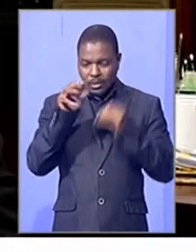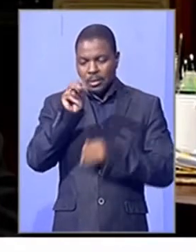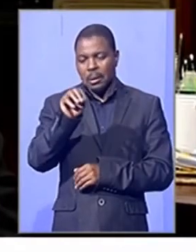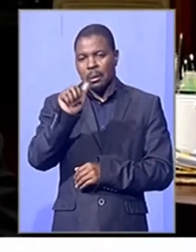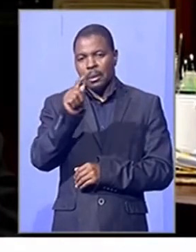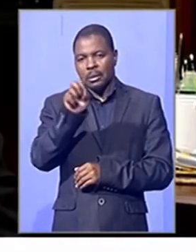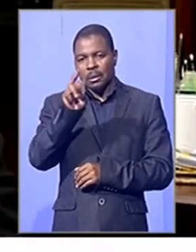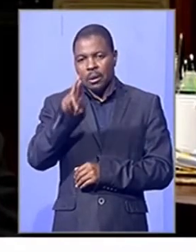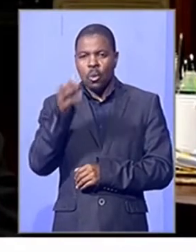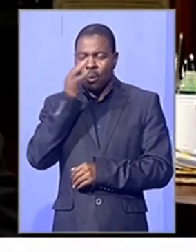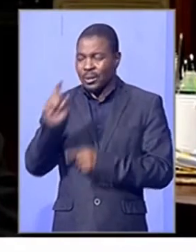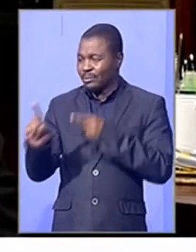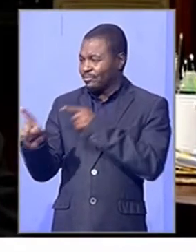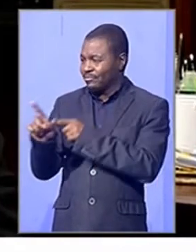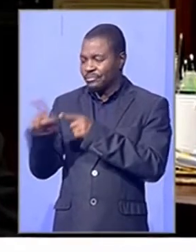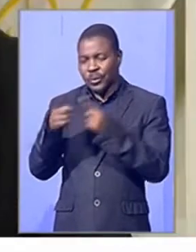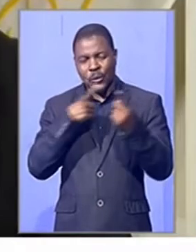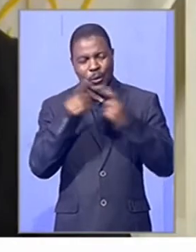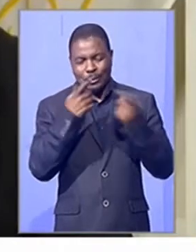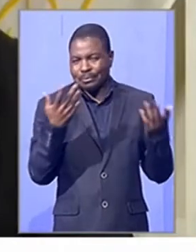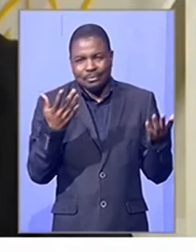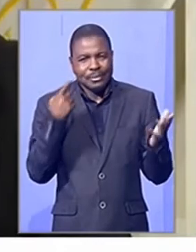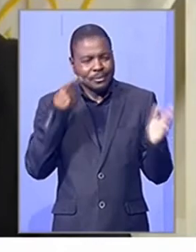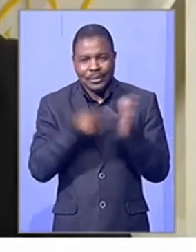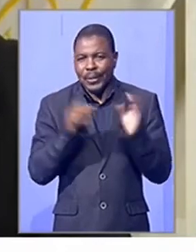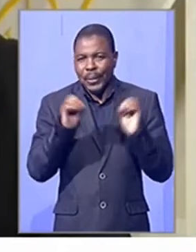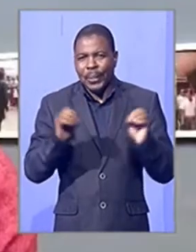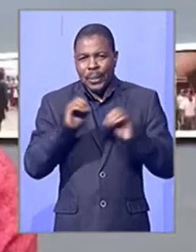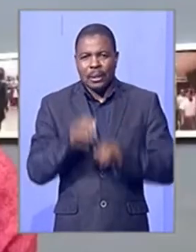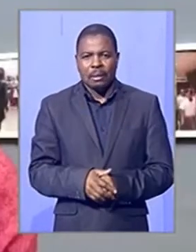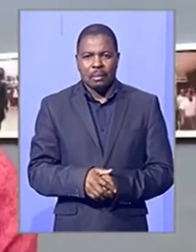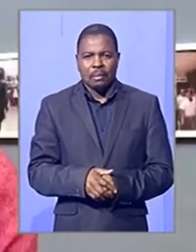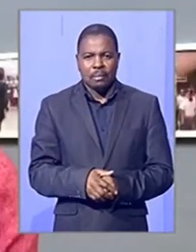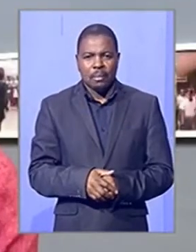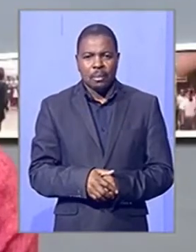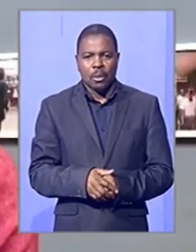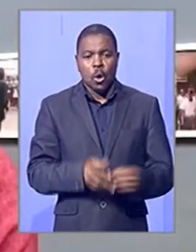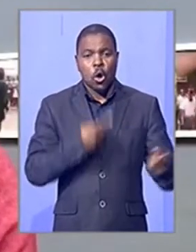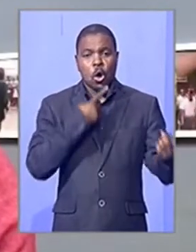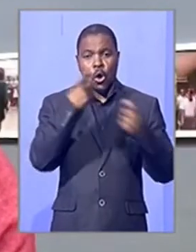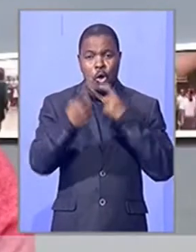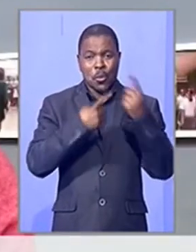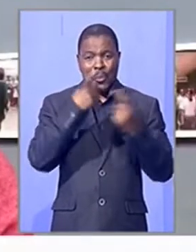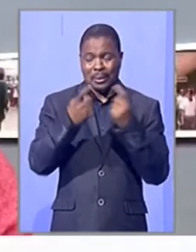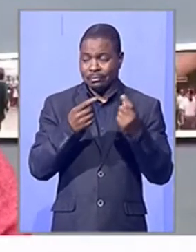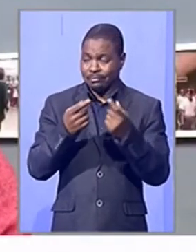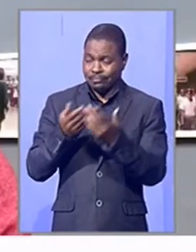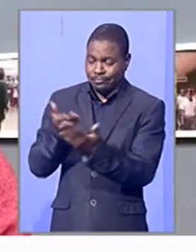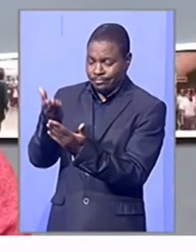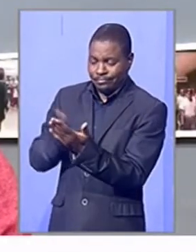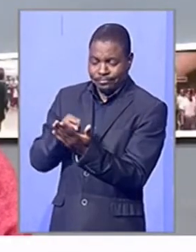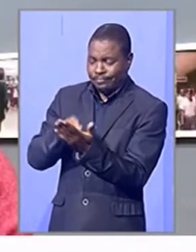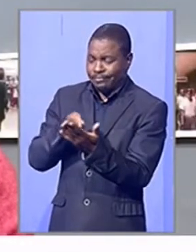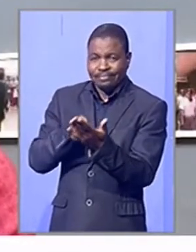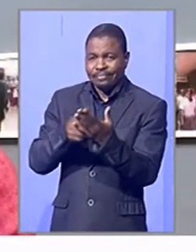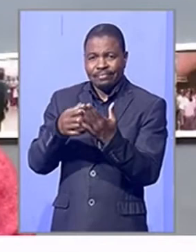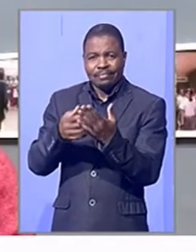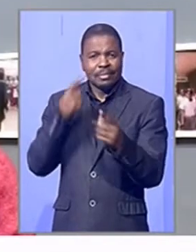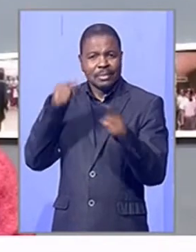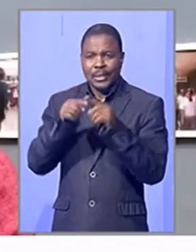boipiletso ba Yengeni bo tlhoka bonnete. The complaint itself does not have merit, but does it mean that